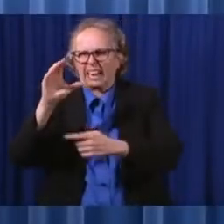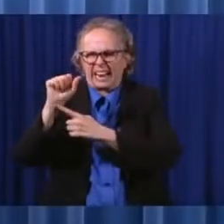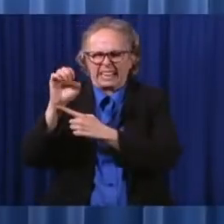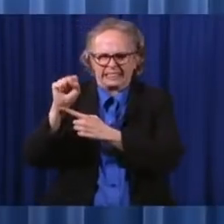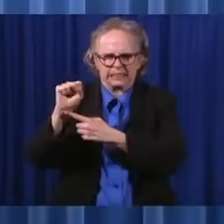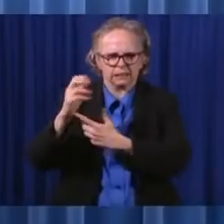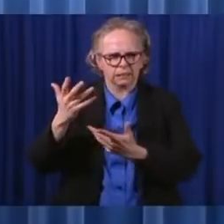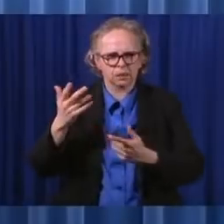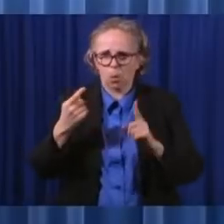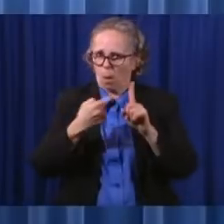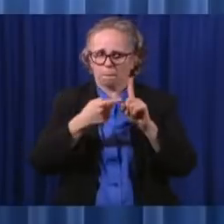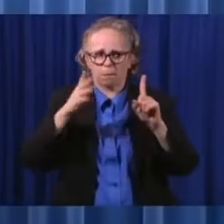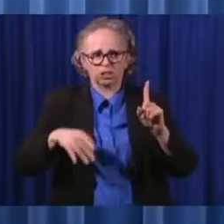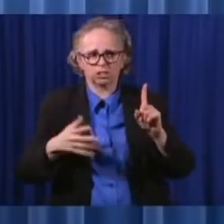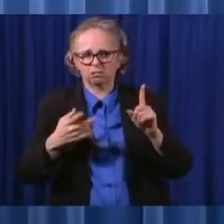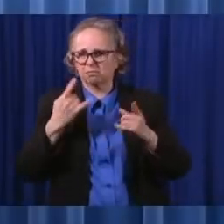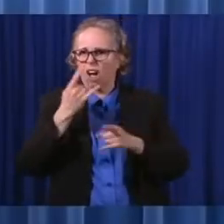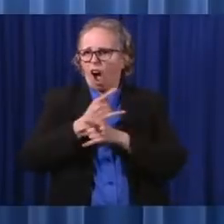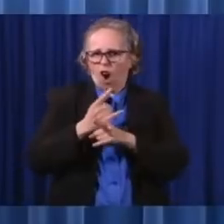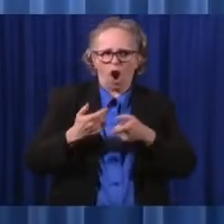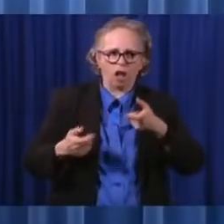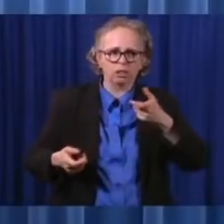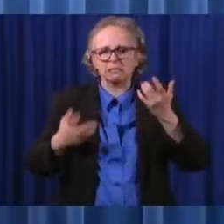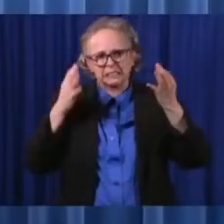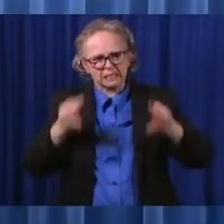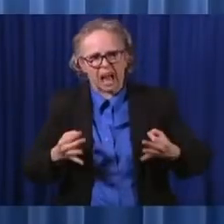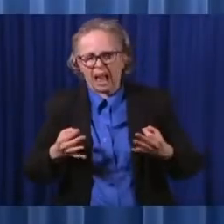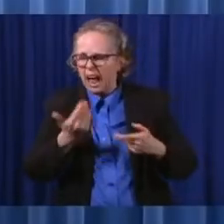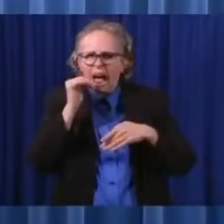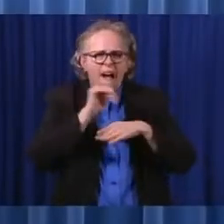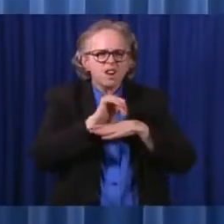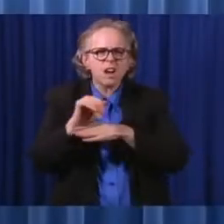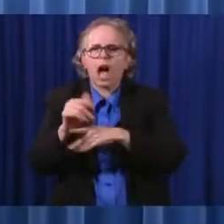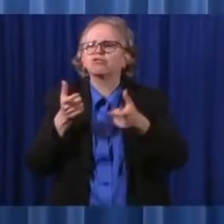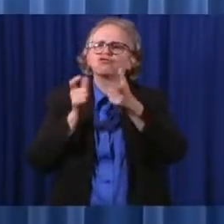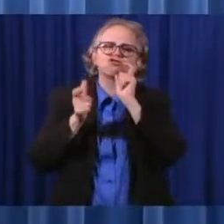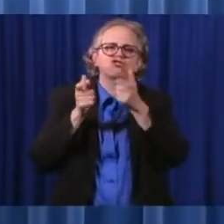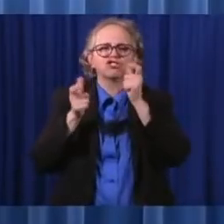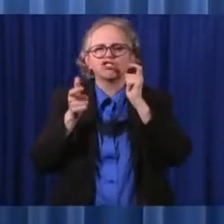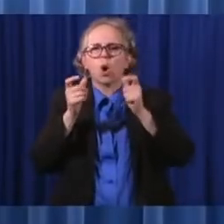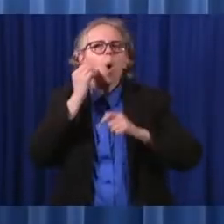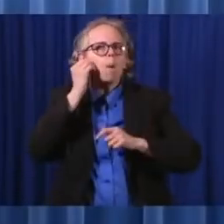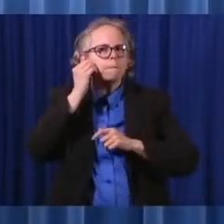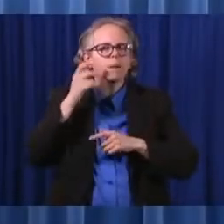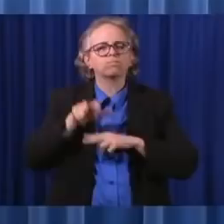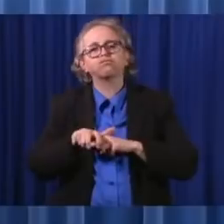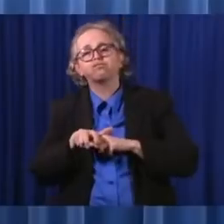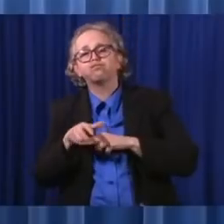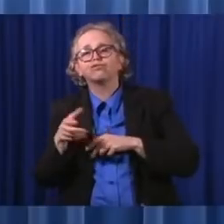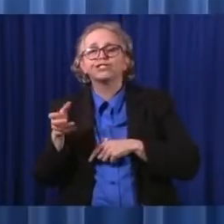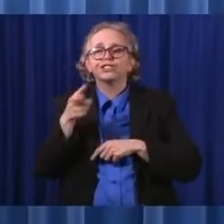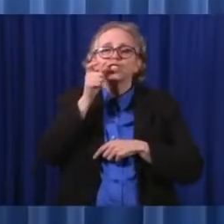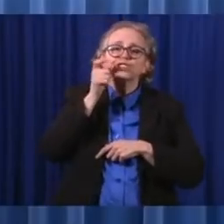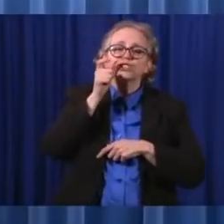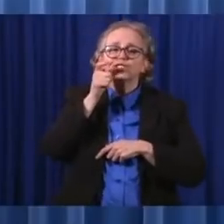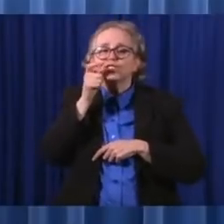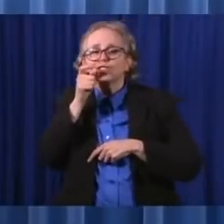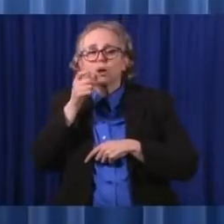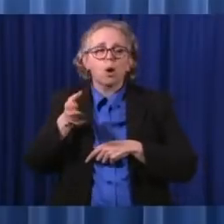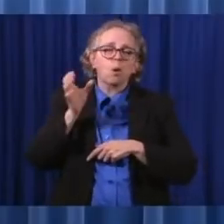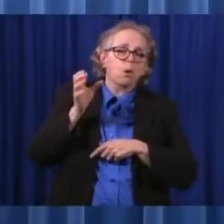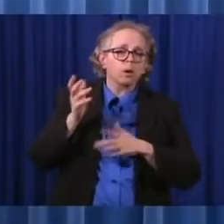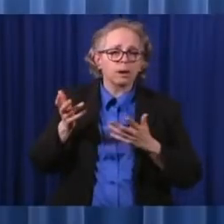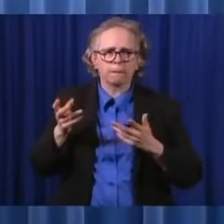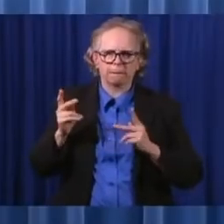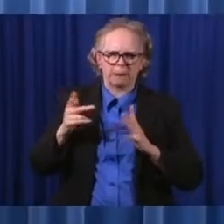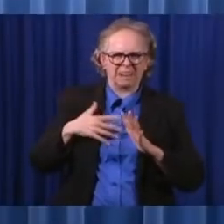drinking, and he or she drinks in their home. Most of us have pity for that person. Most of us would like to talk that